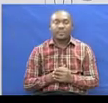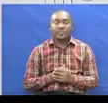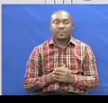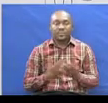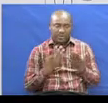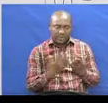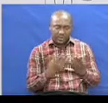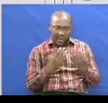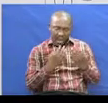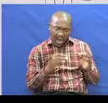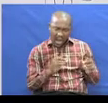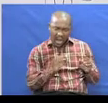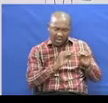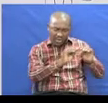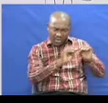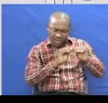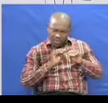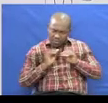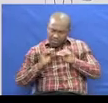How can we remove this 1?